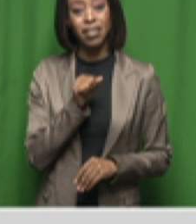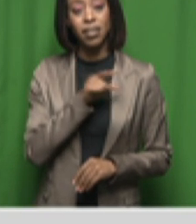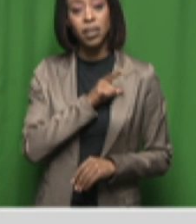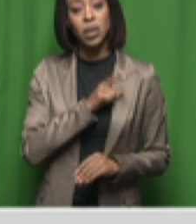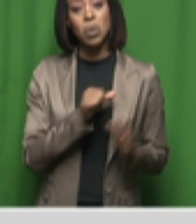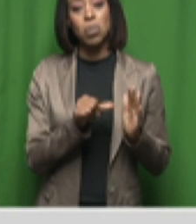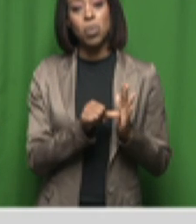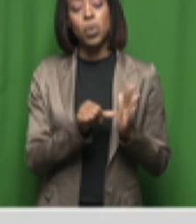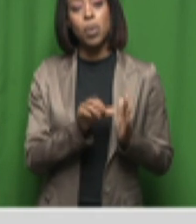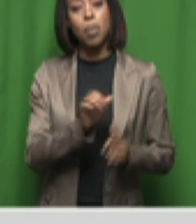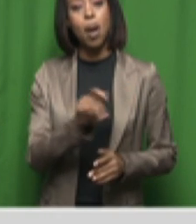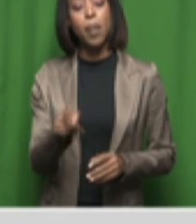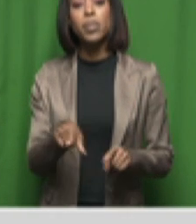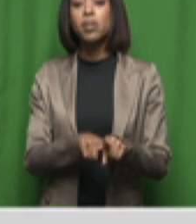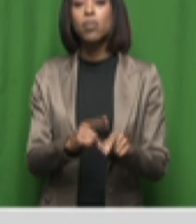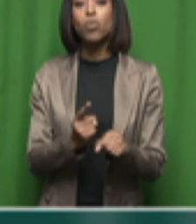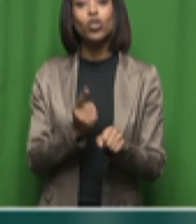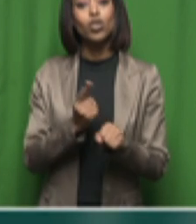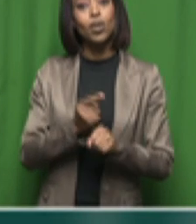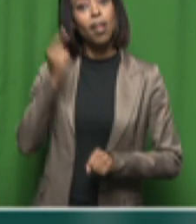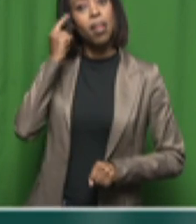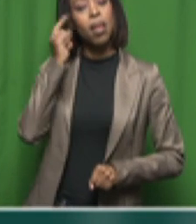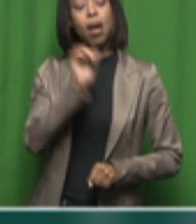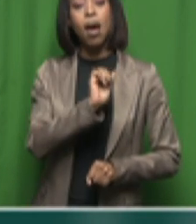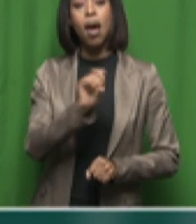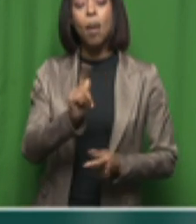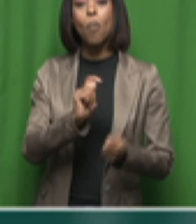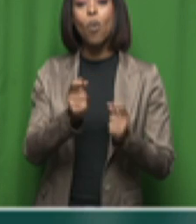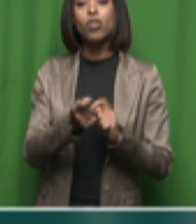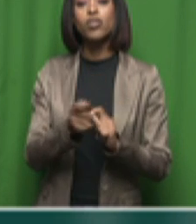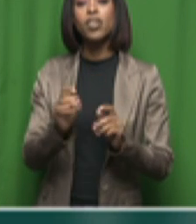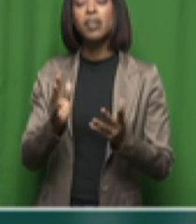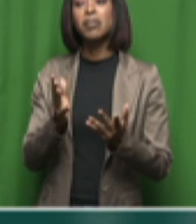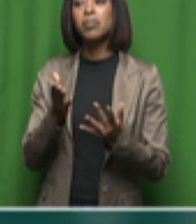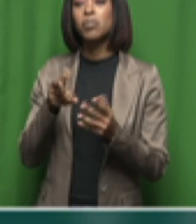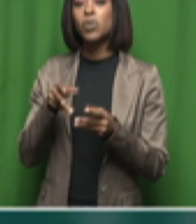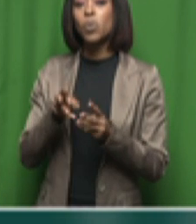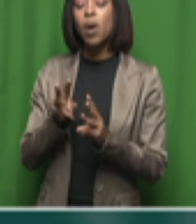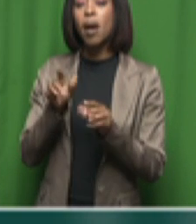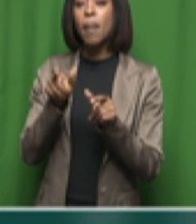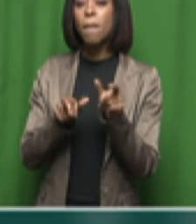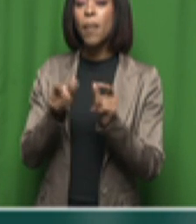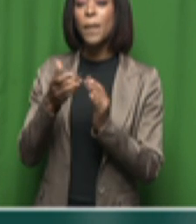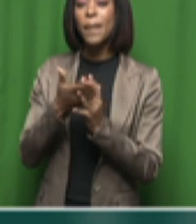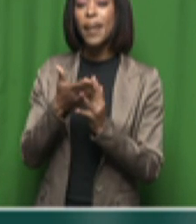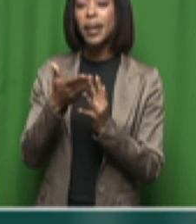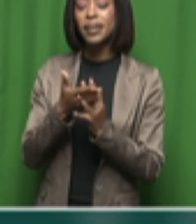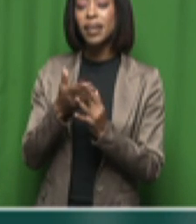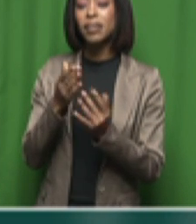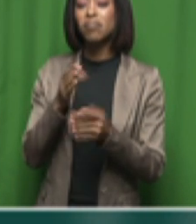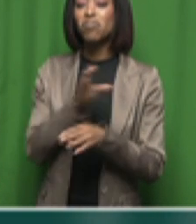of this app, but how do you think this app will change the way people access healthcare?